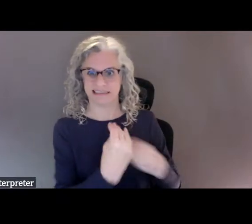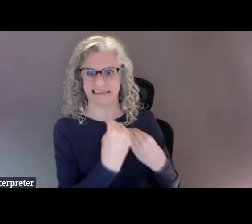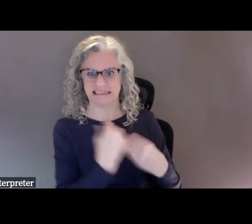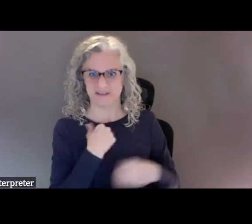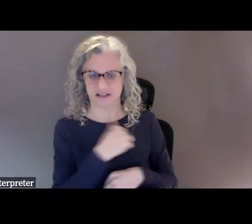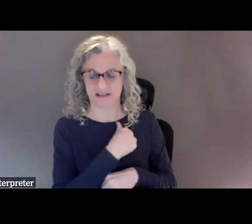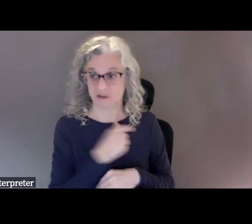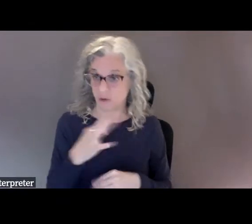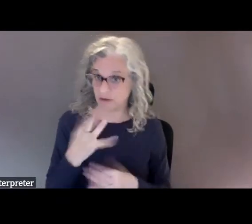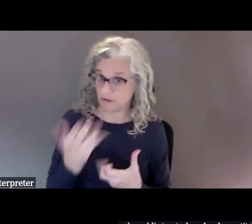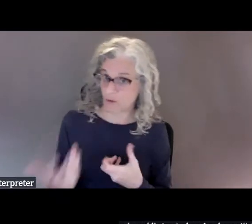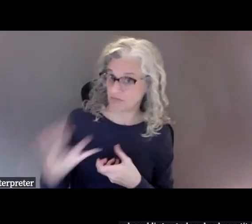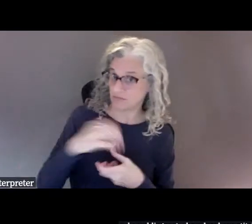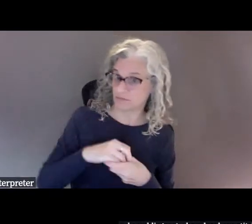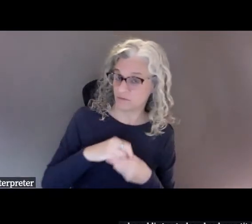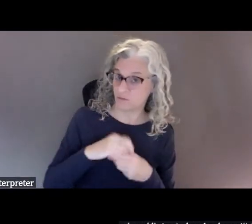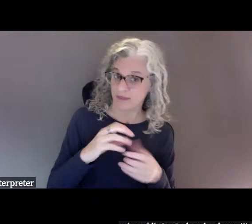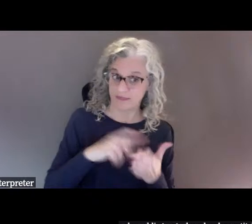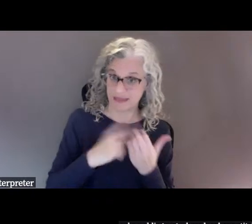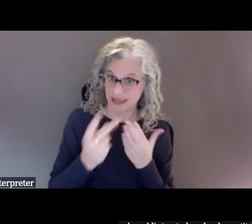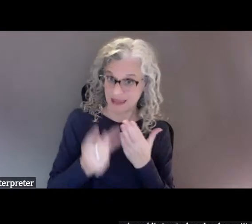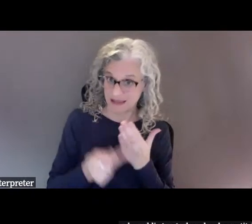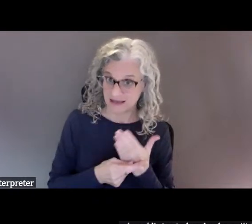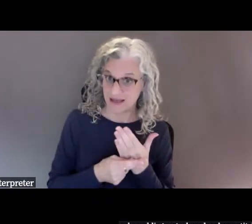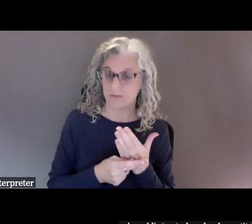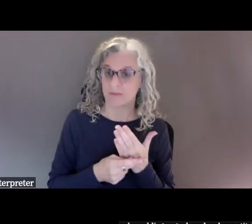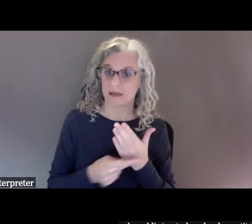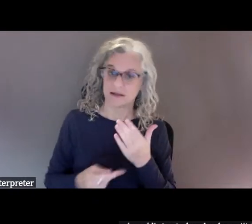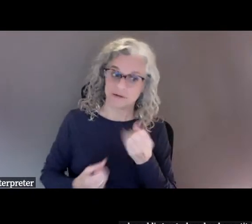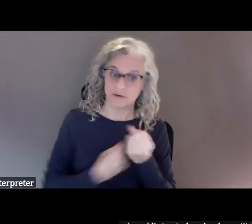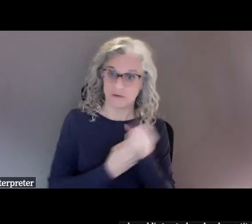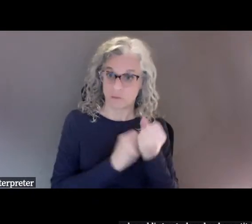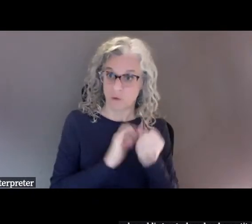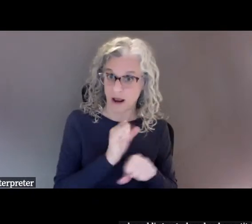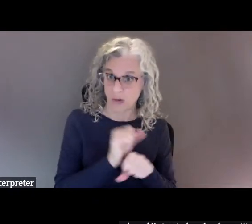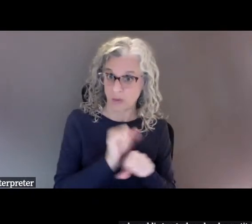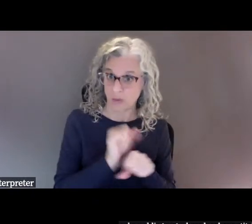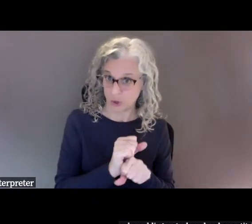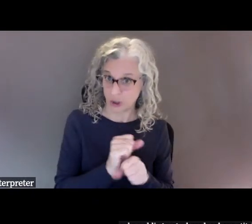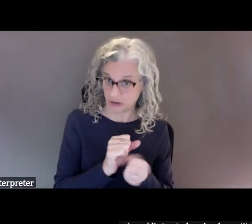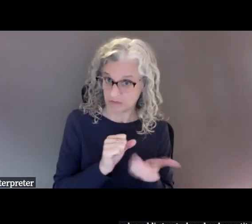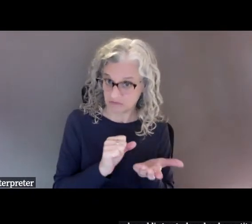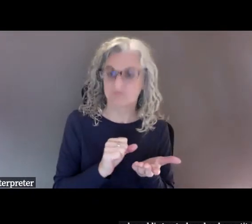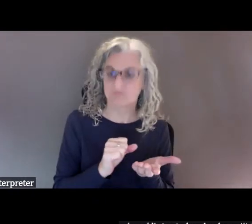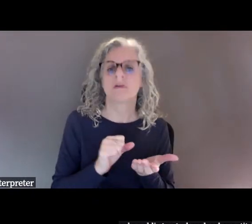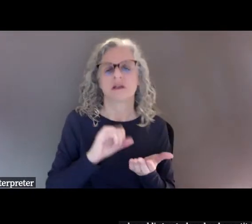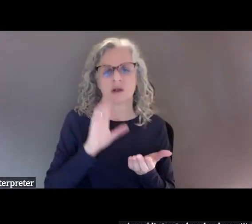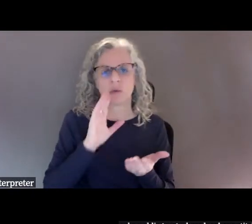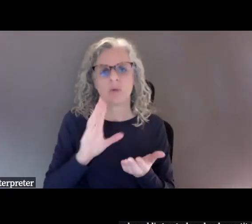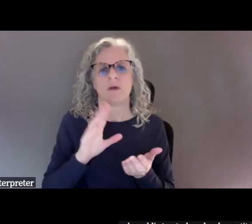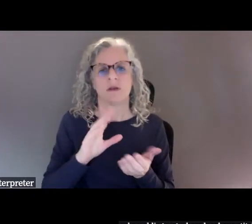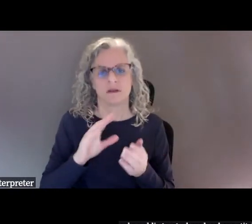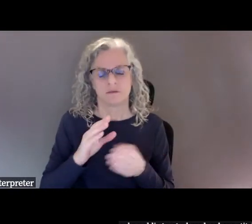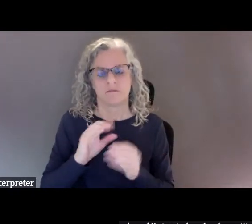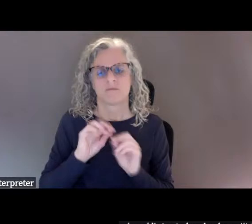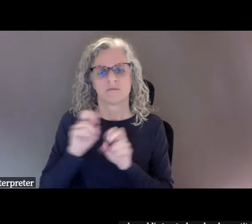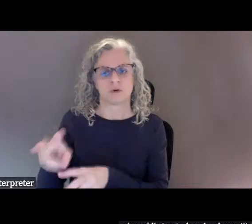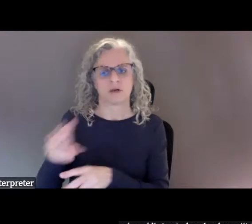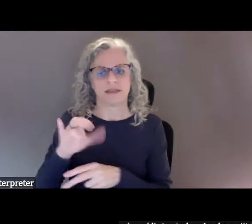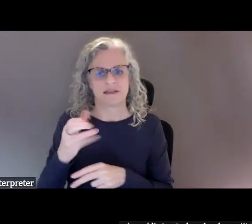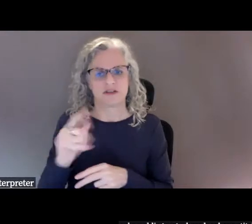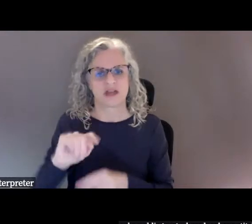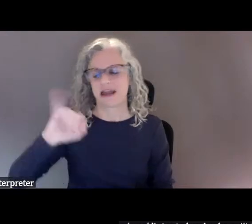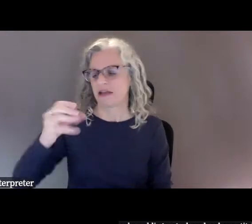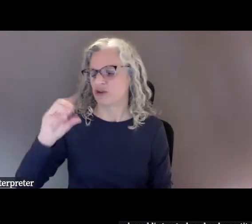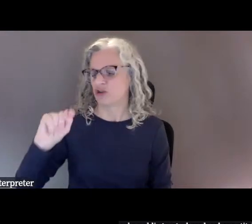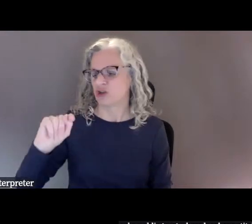onboarded onto the campaign and helping plug in to what we're already doing, a jot form will be shared in the chat, and you can sign up